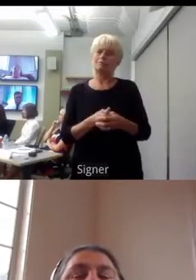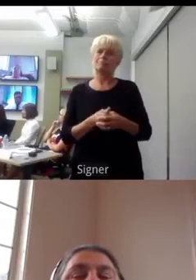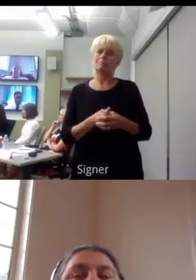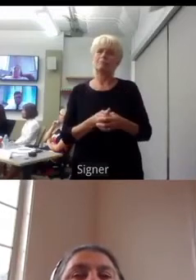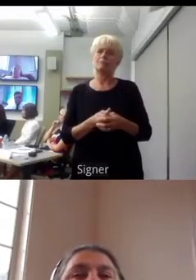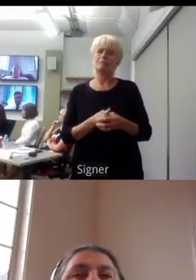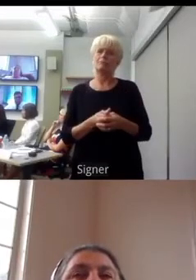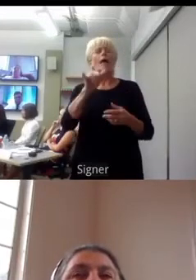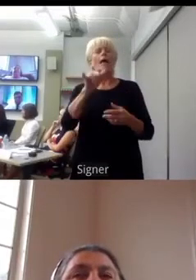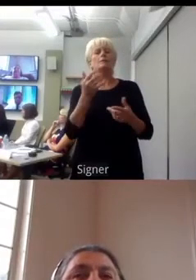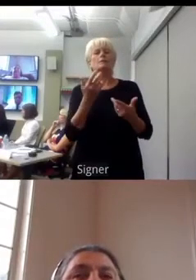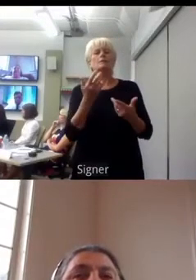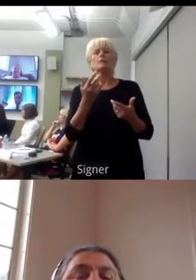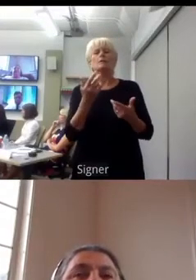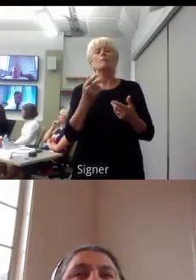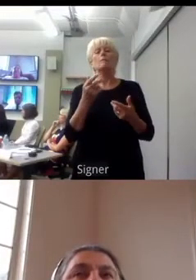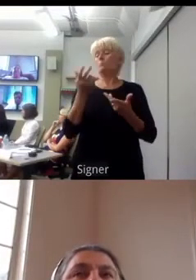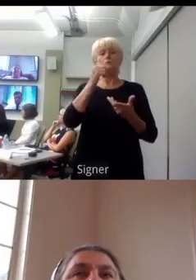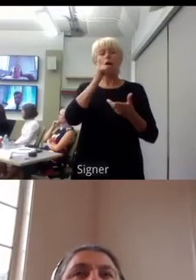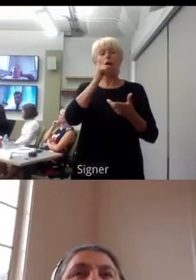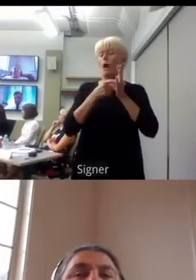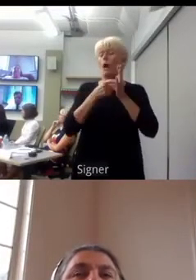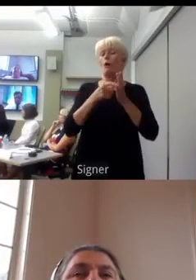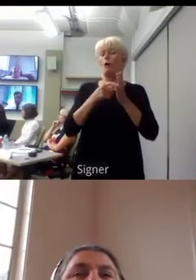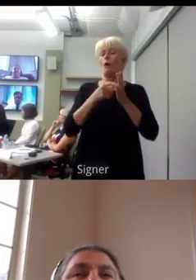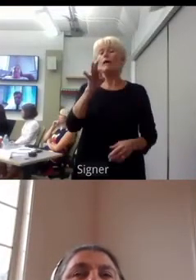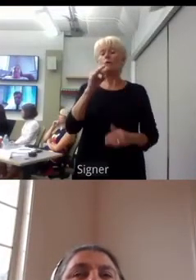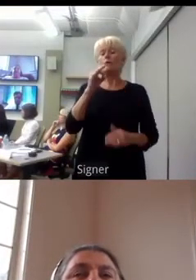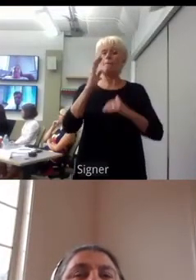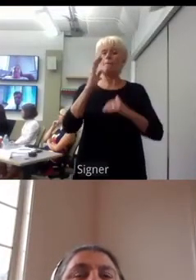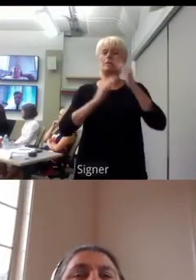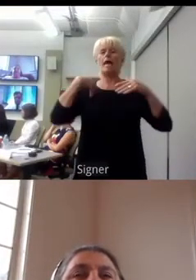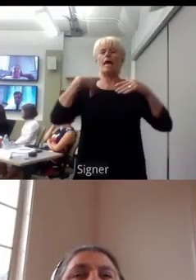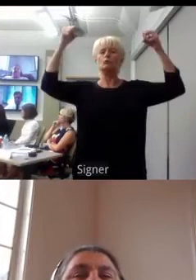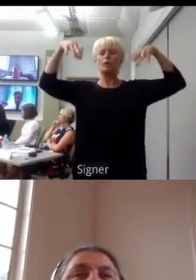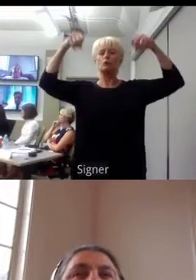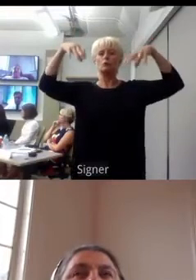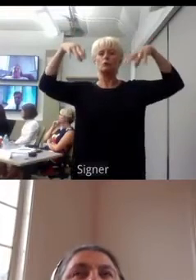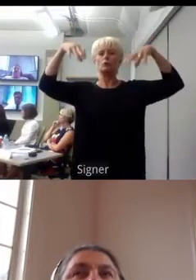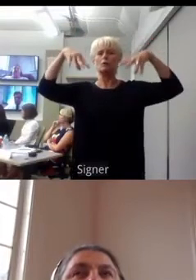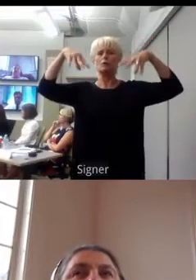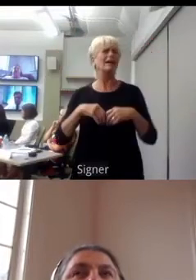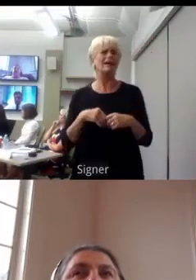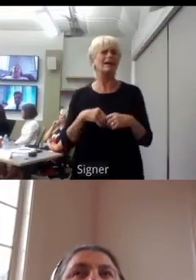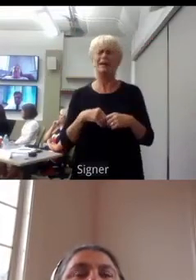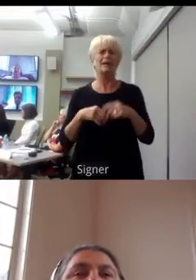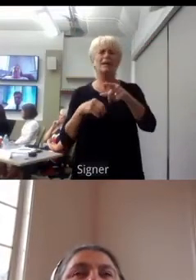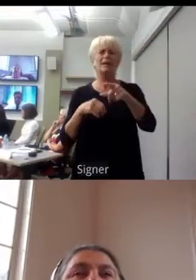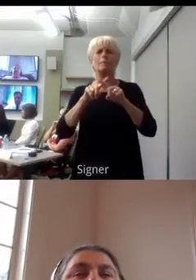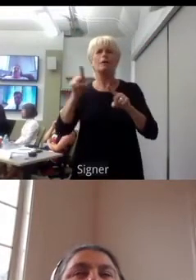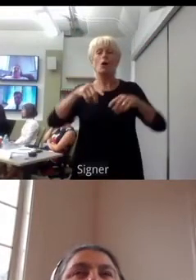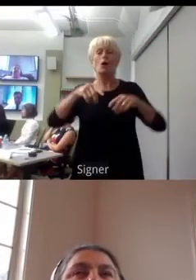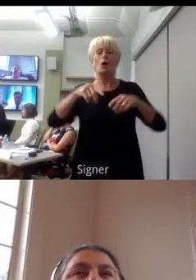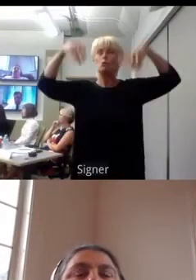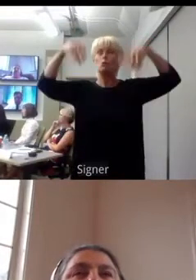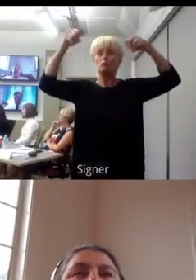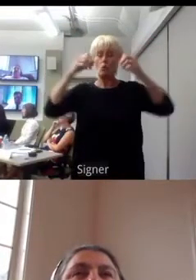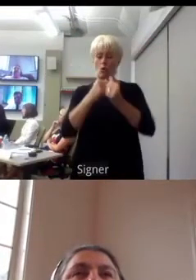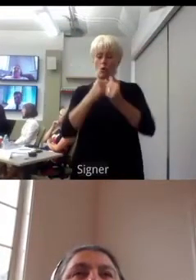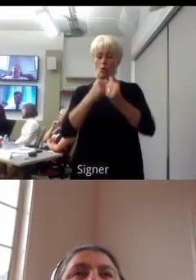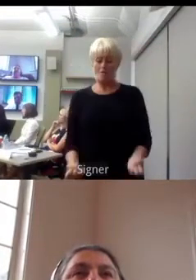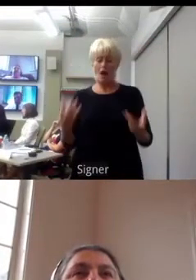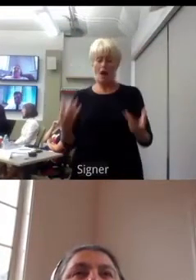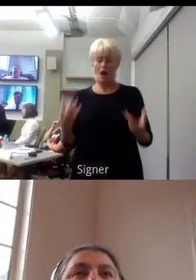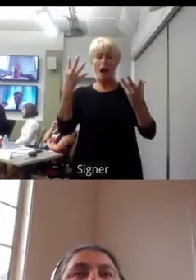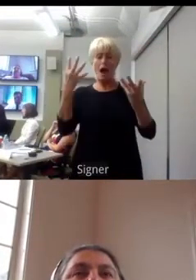if the building is sprinklered. But if we add water to fire, we get smoke. and smoke's what kills people first. So an